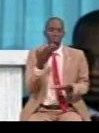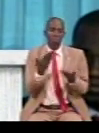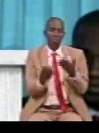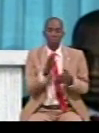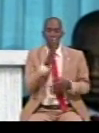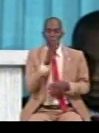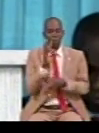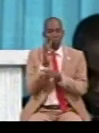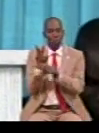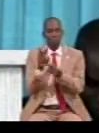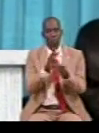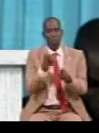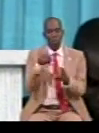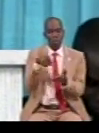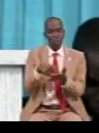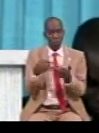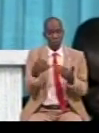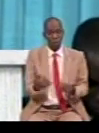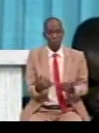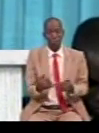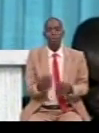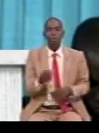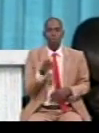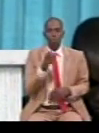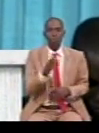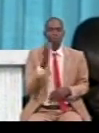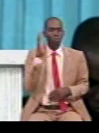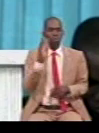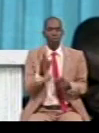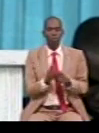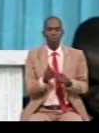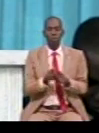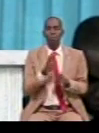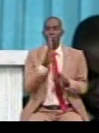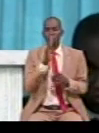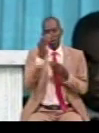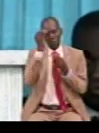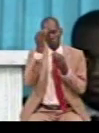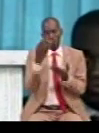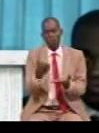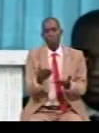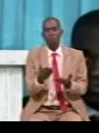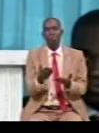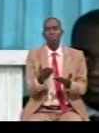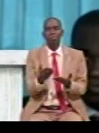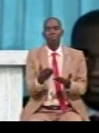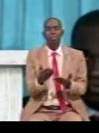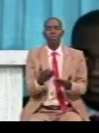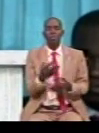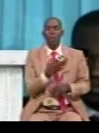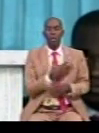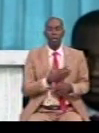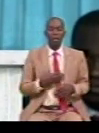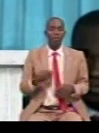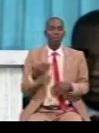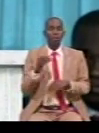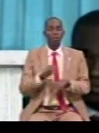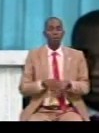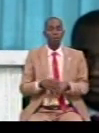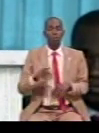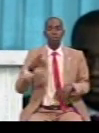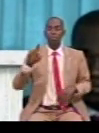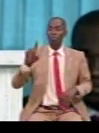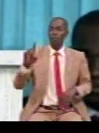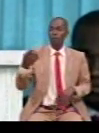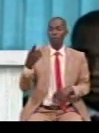place on the 1st of October, the first Sunday in October. We are going to be